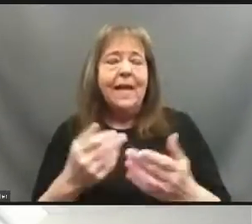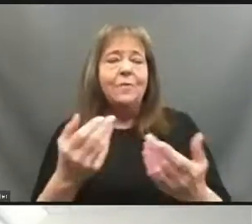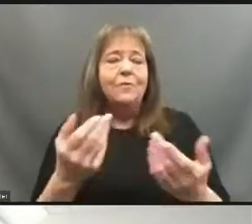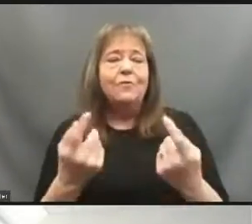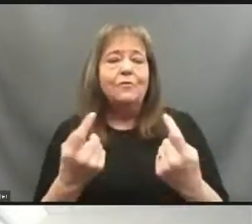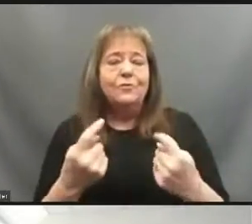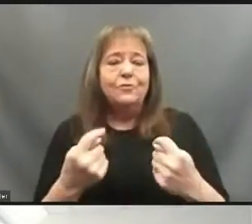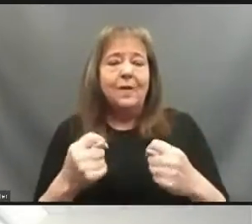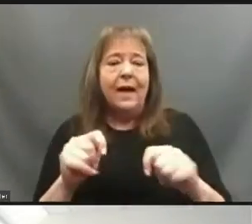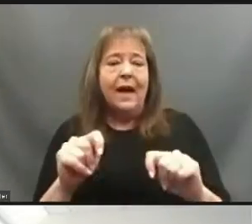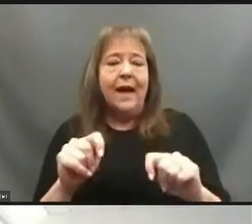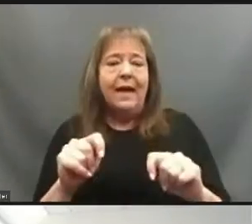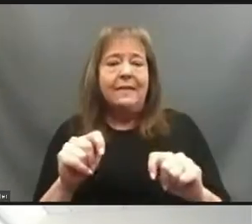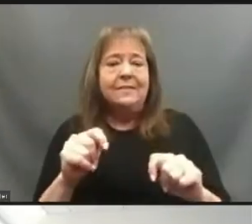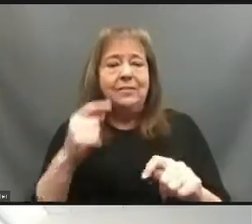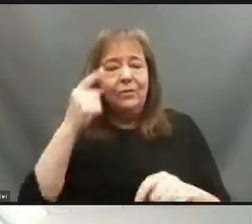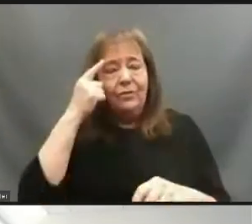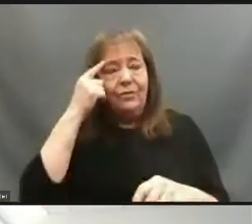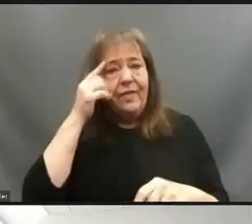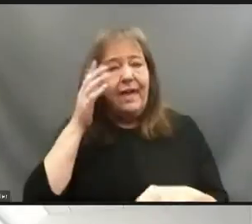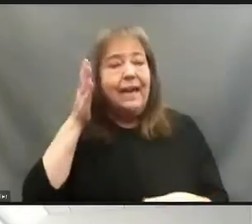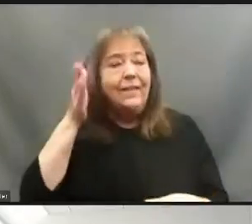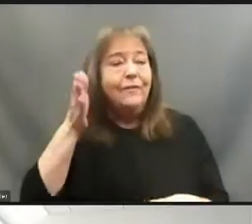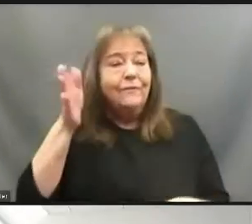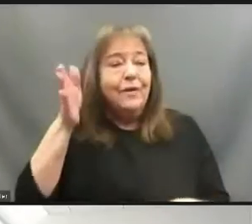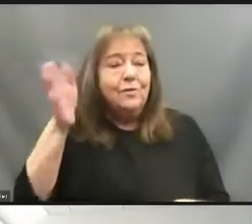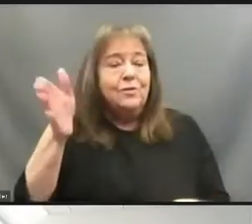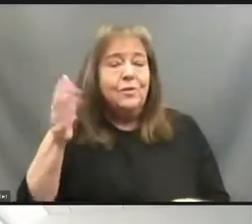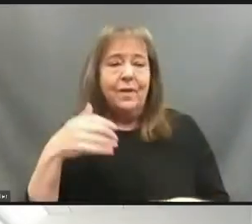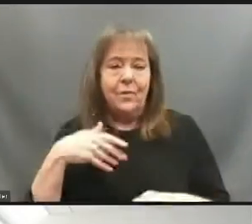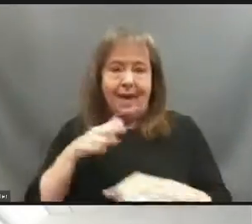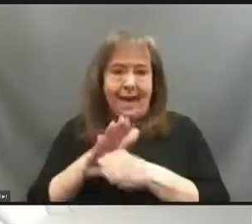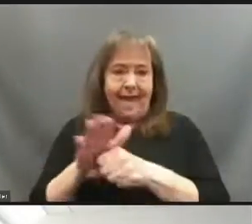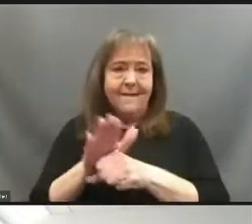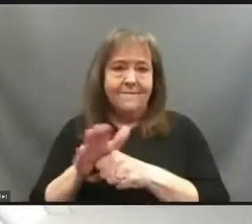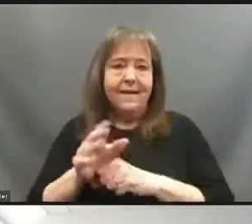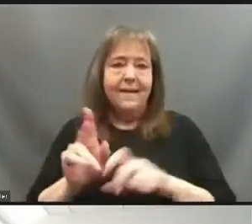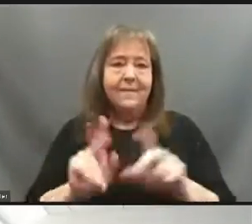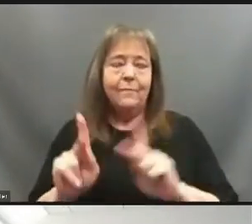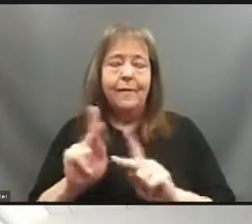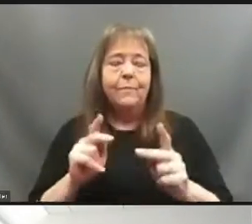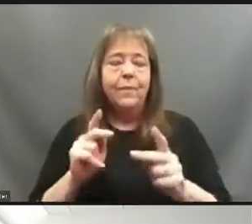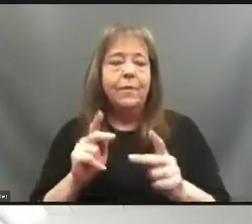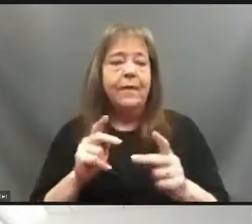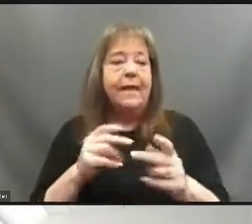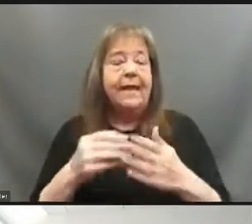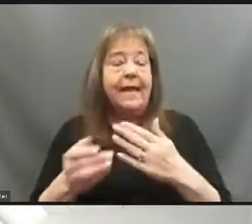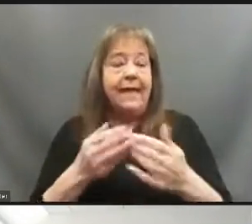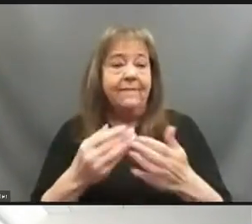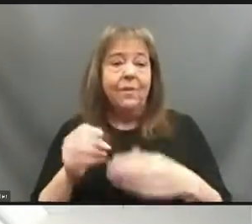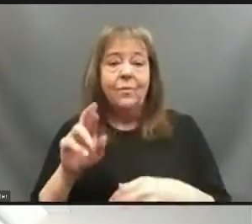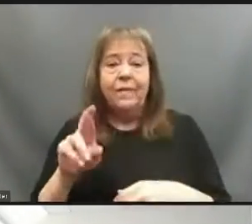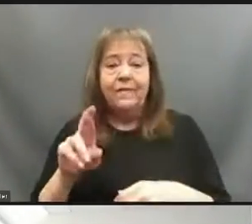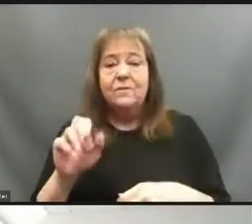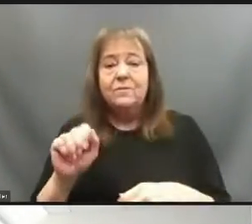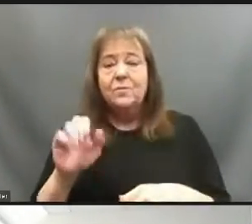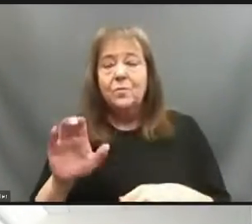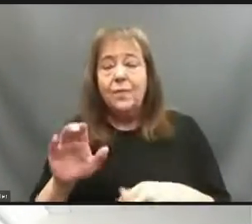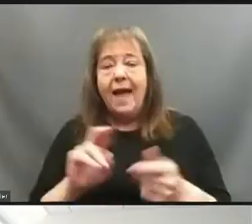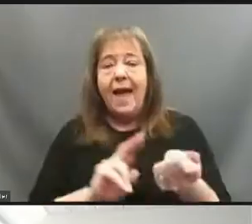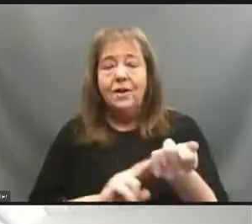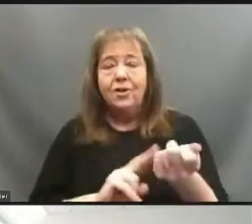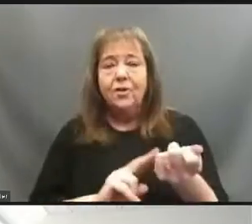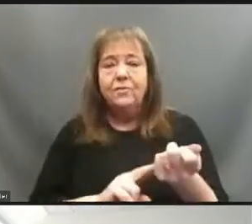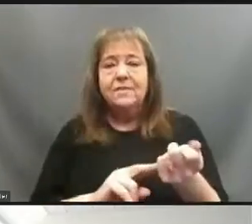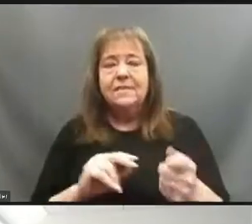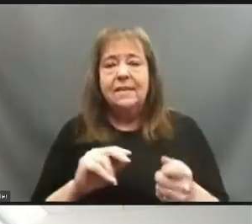months ahead, we are going to have adequate staffing, even when we lose the RAC support, which is anticipated to